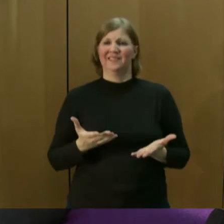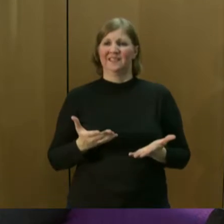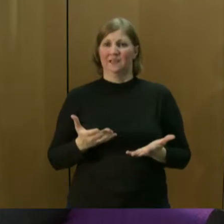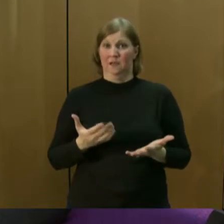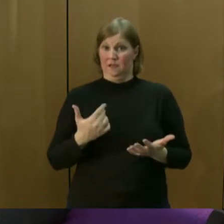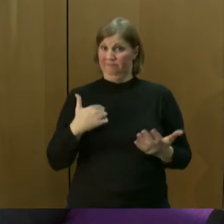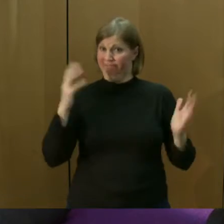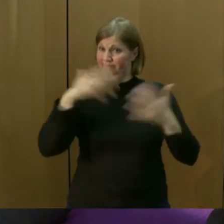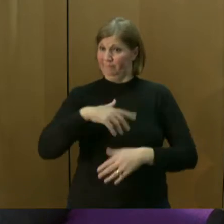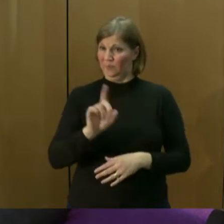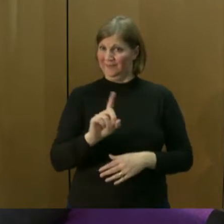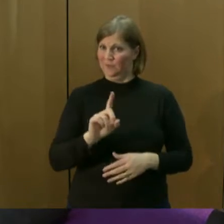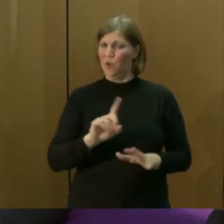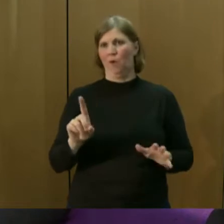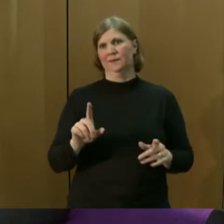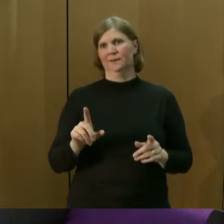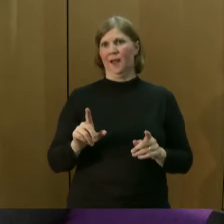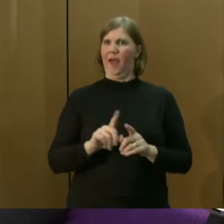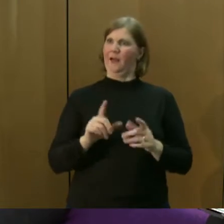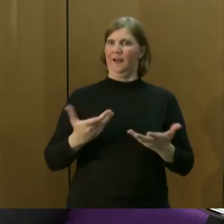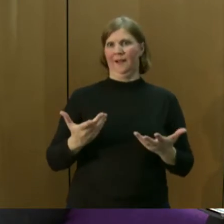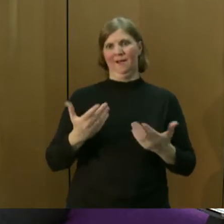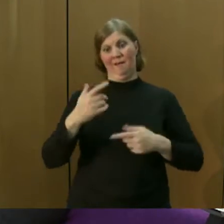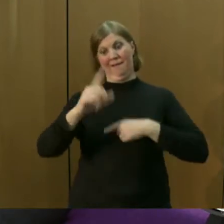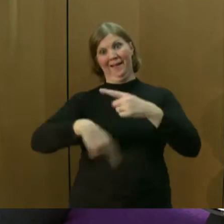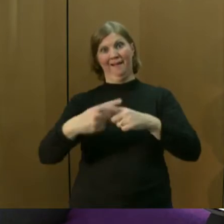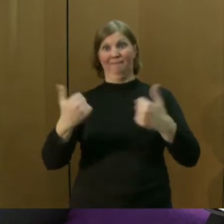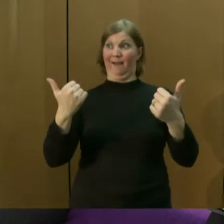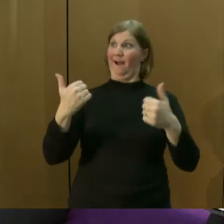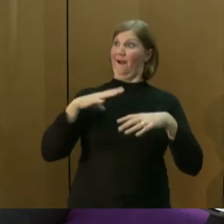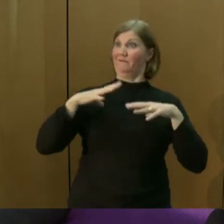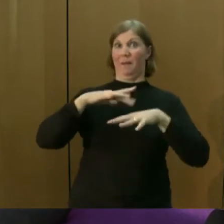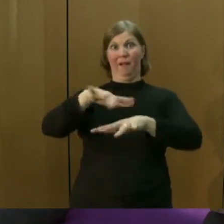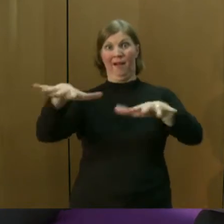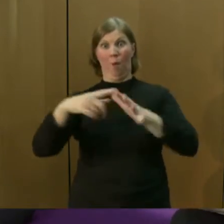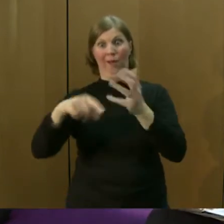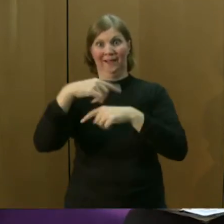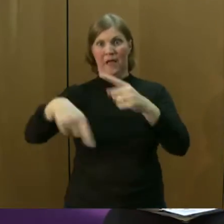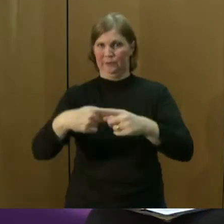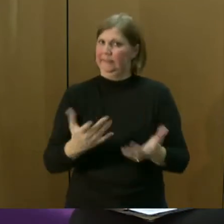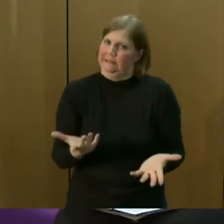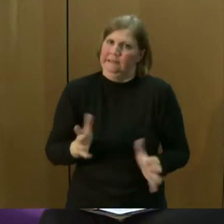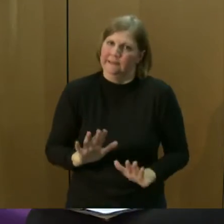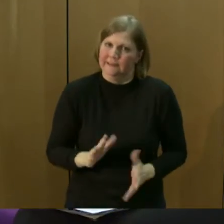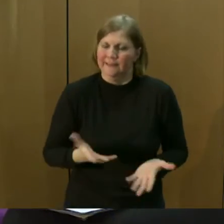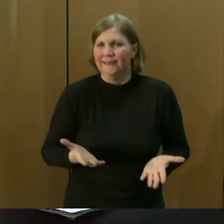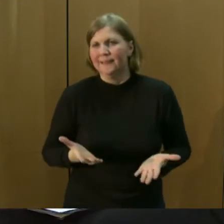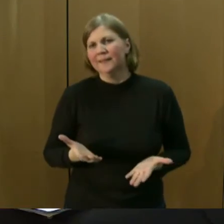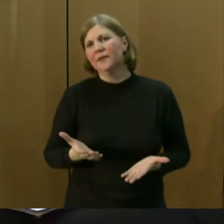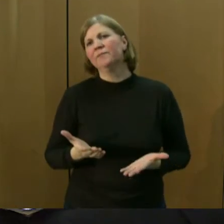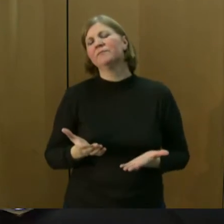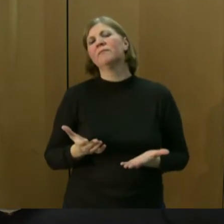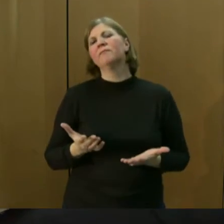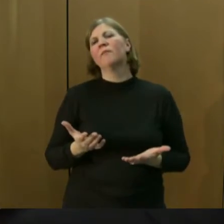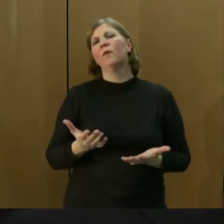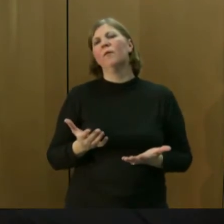next August, but good to be thinking about it, but don't panic. I let my flat out for the Fringe, and I wouldn't be